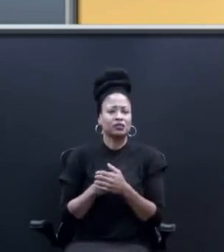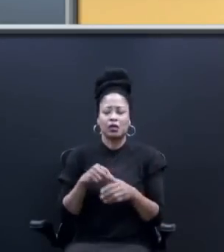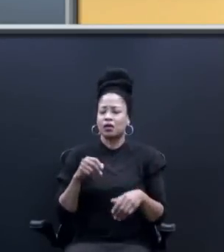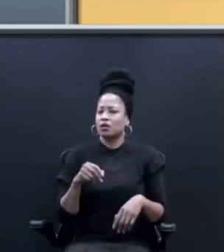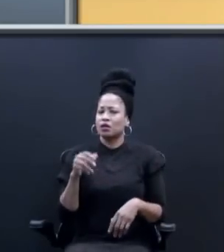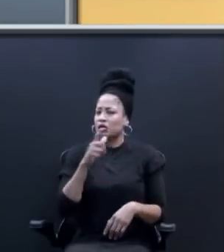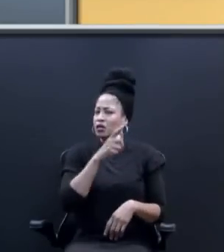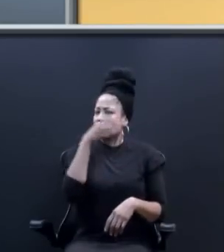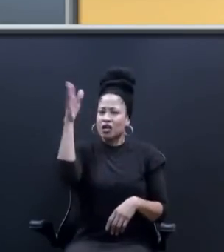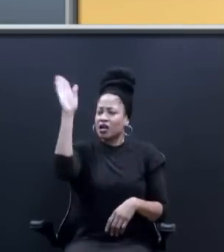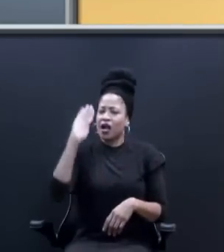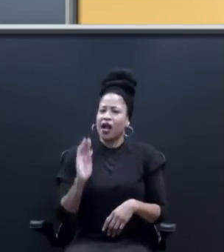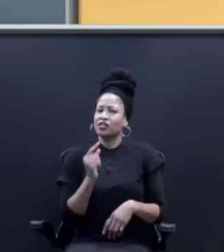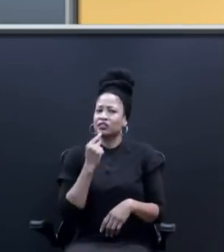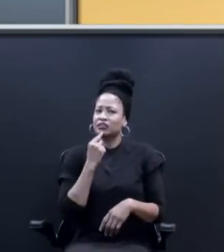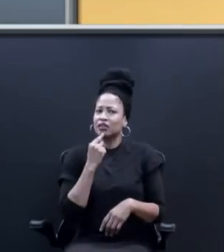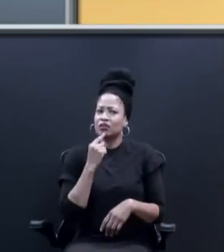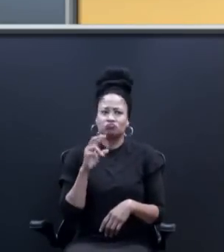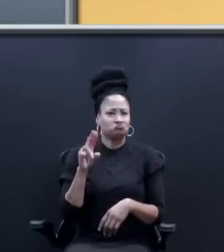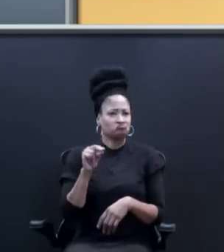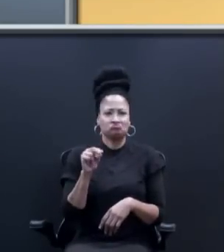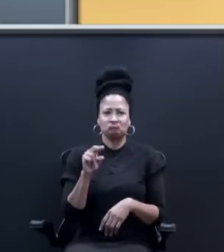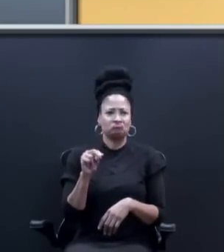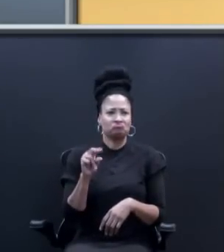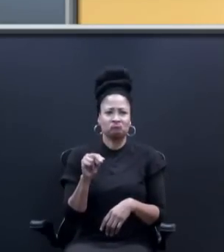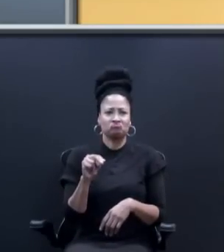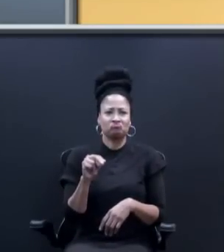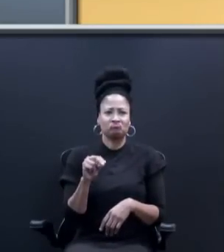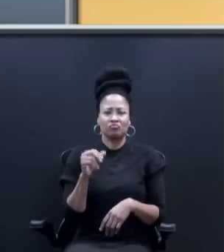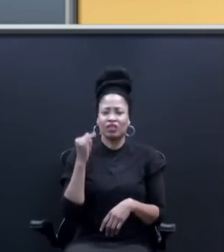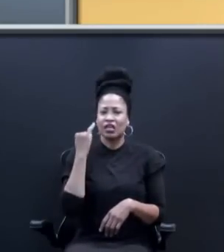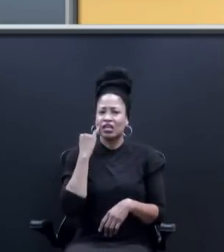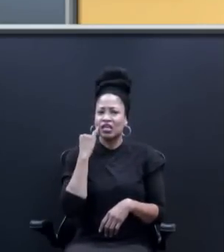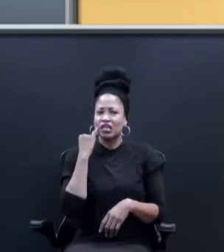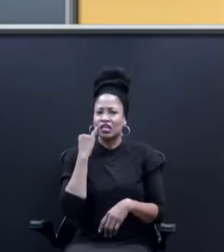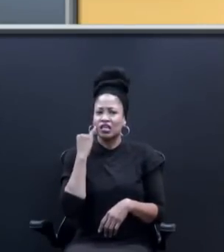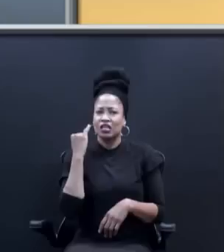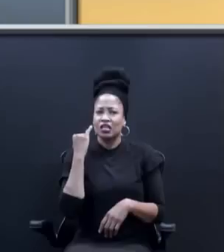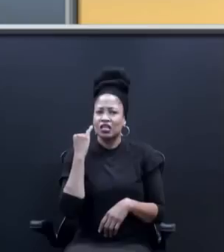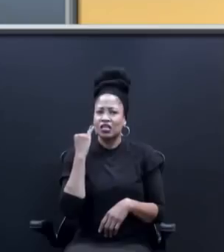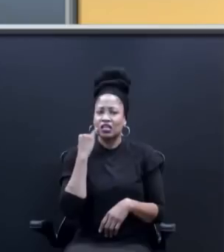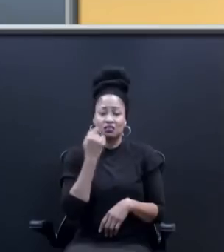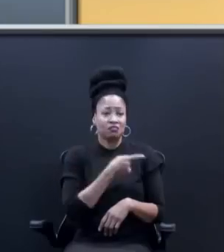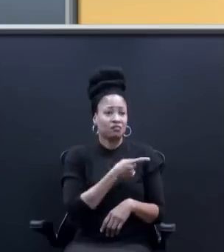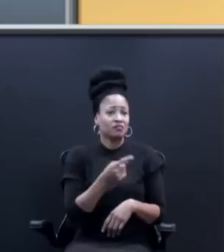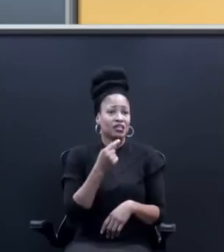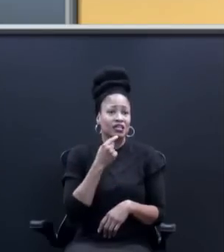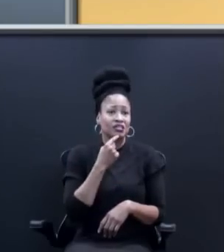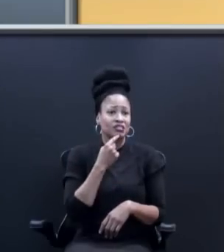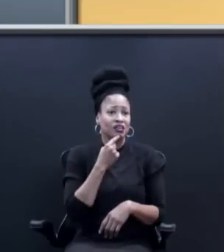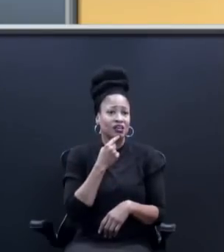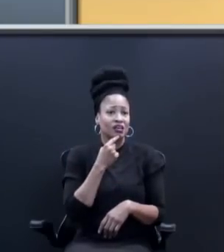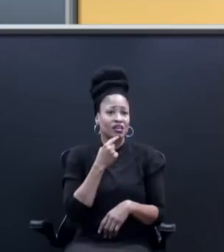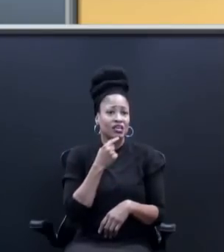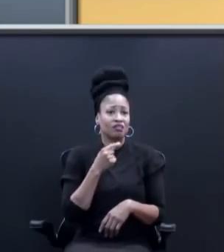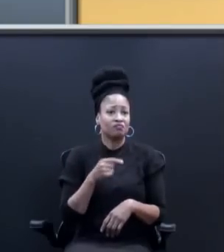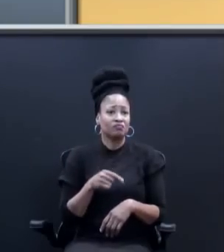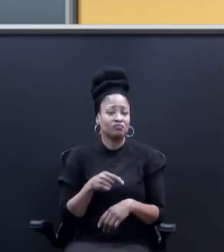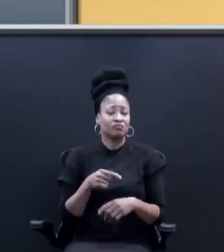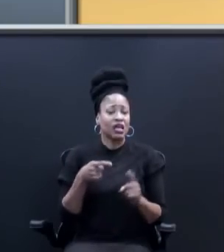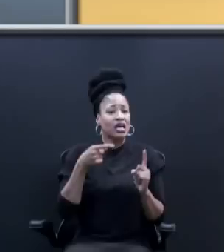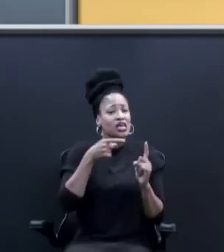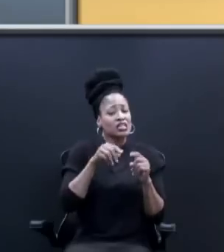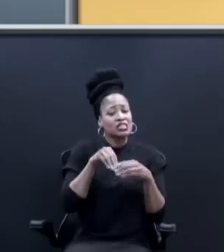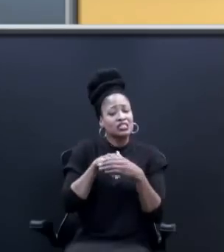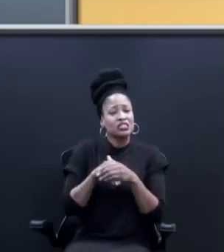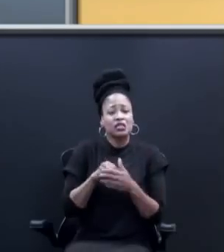If they say he's in the desert, go not forth. If they say he is in the secret chamber, believe it not. I'm going to tell you how I'm going